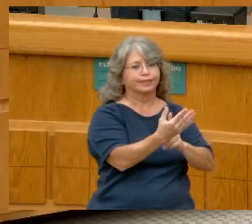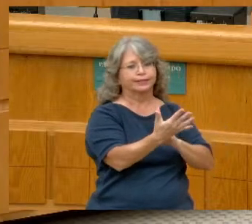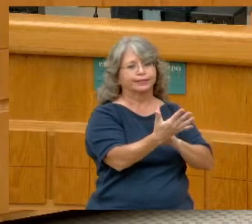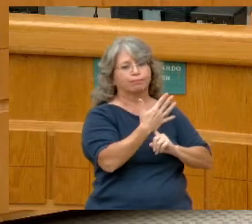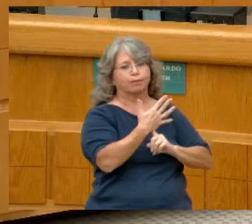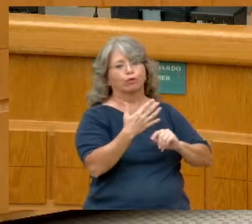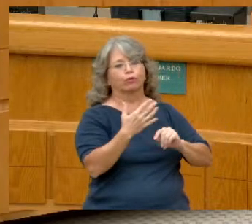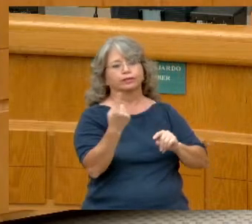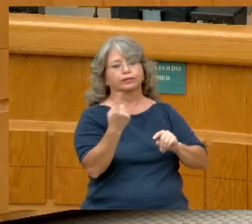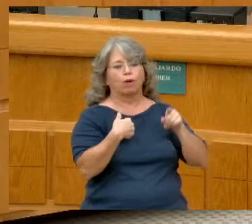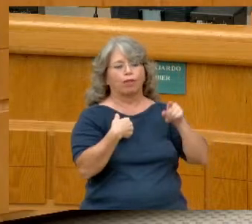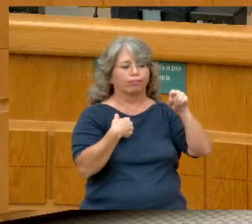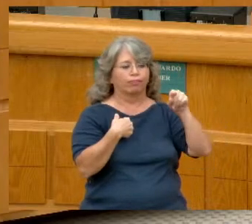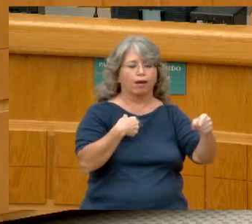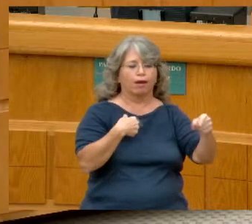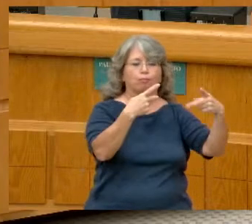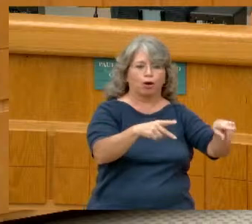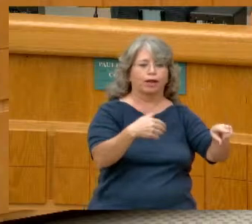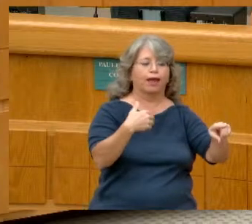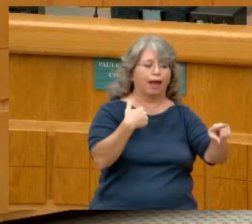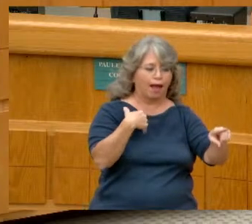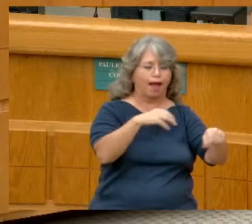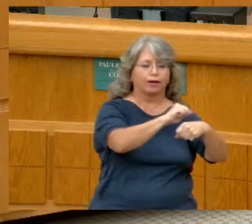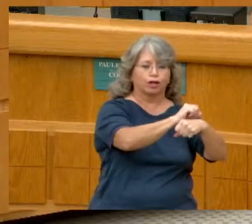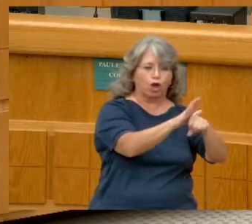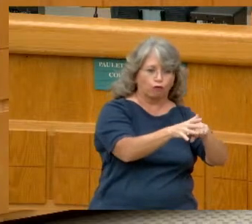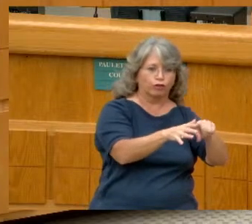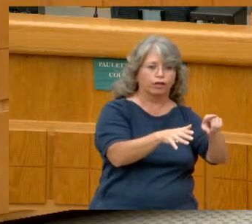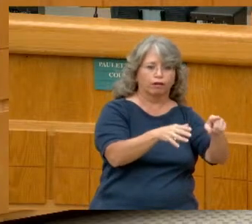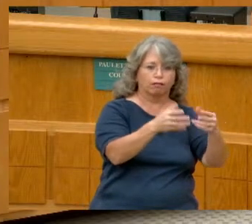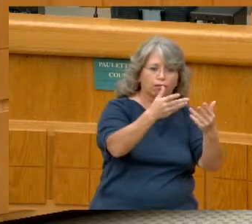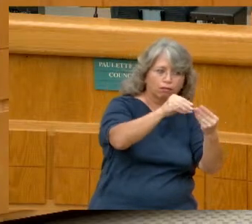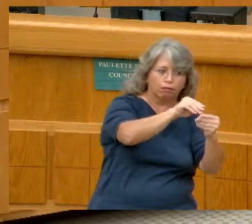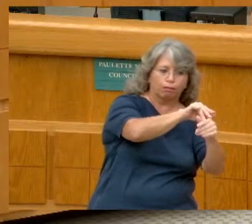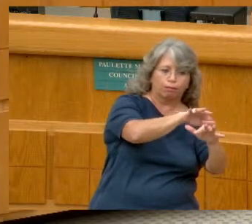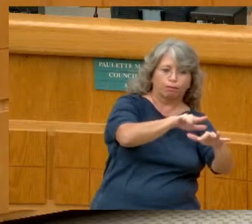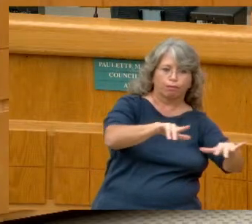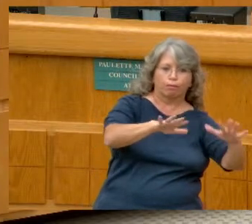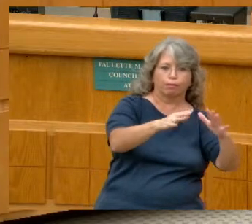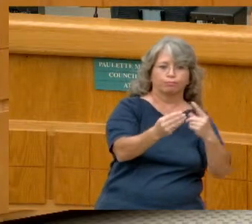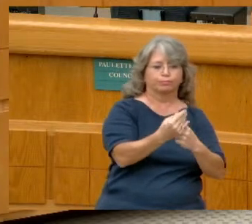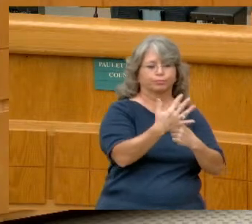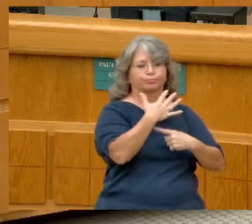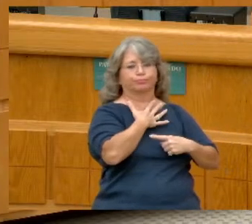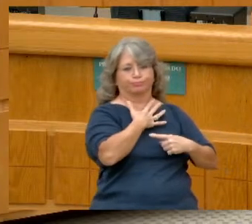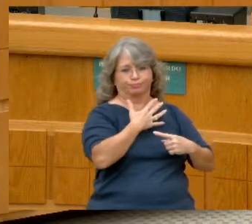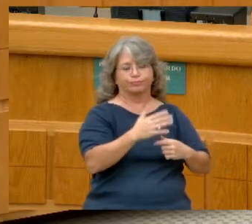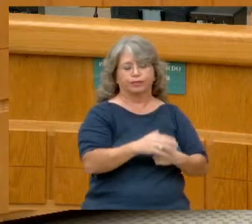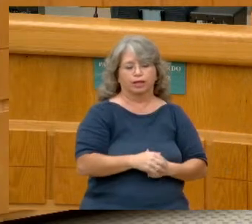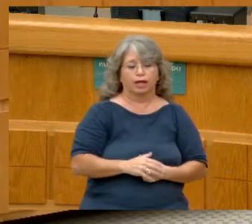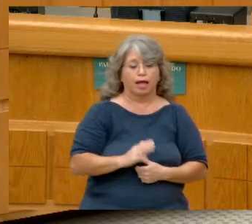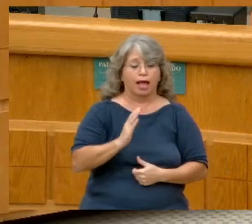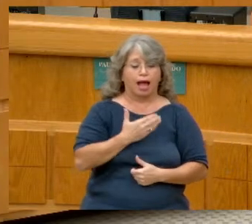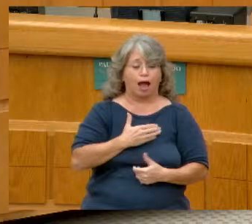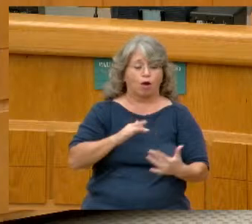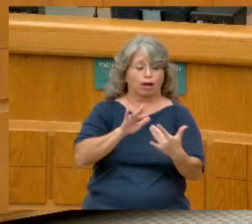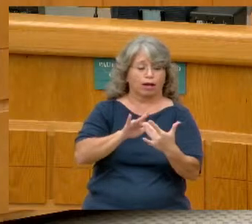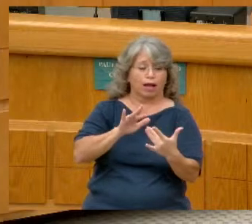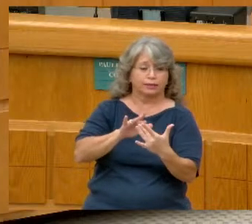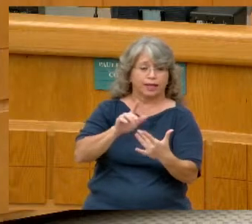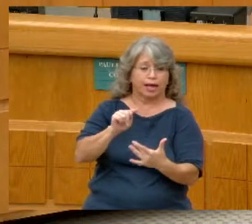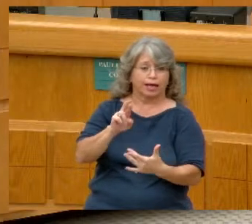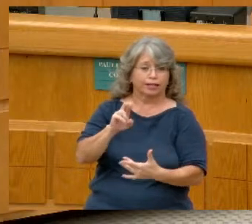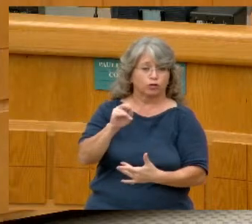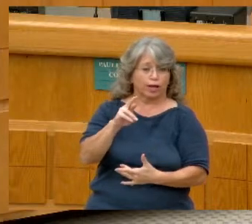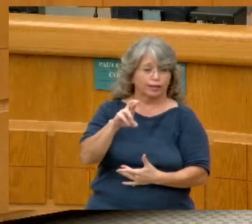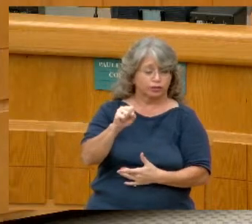at, and now they're also having symptoms. Our contact tracers are seeing more individuals that have recently